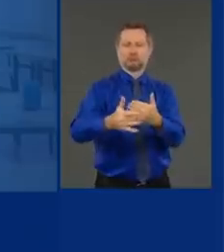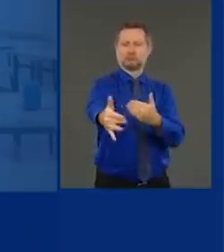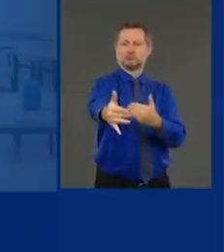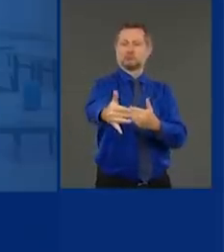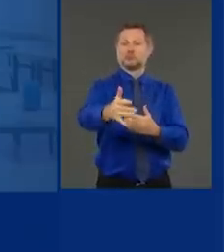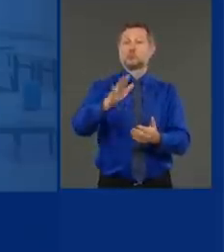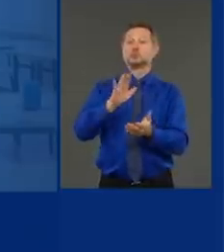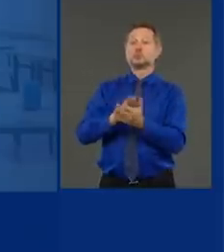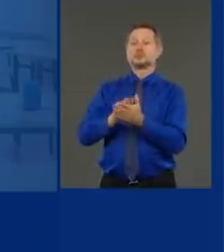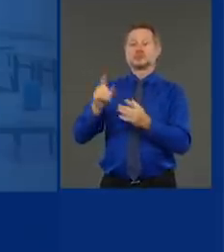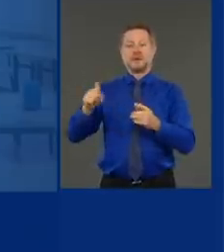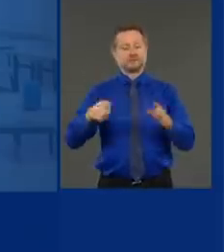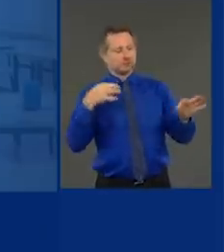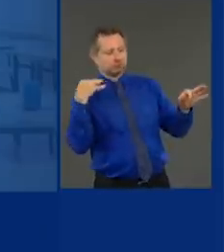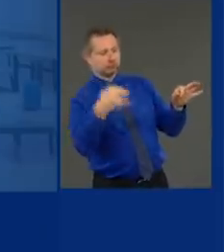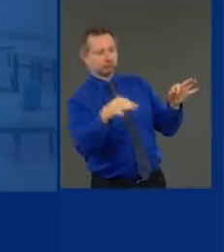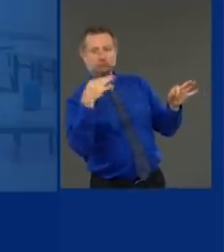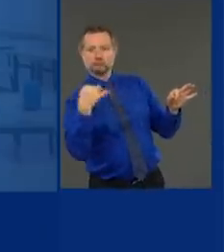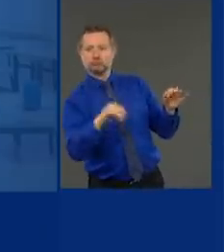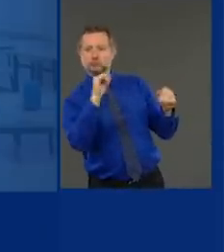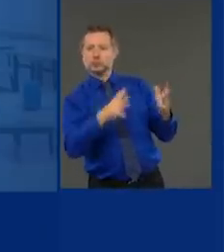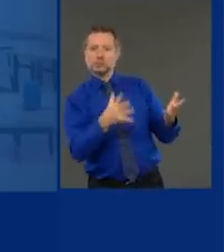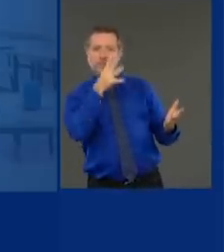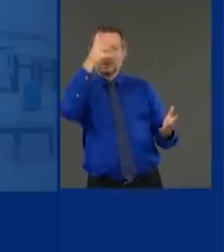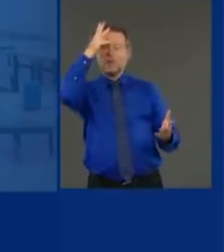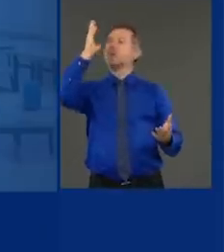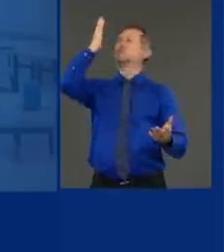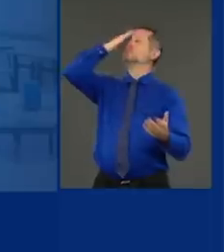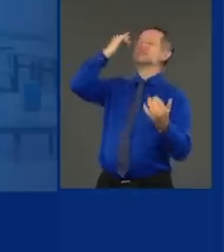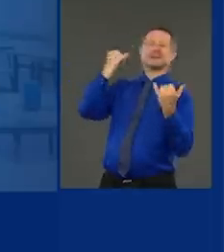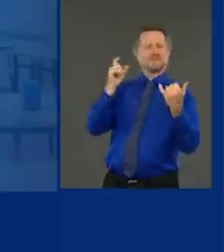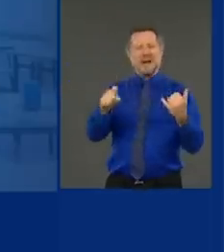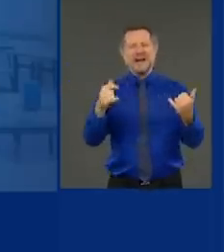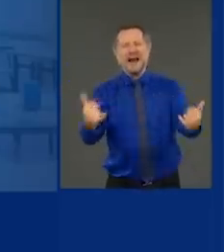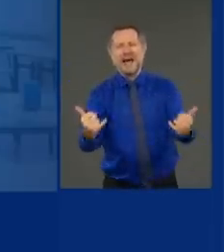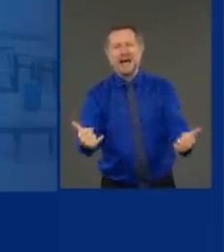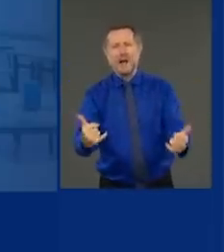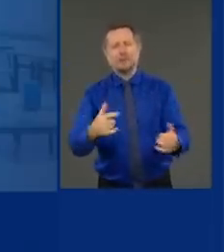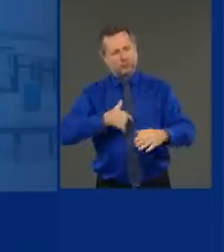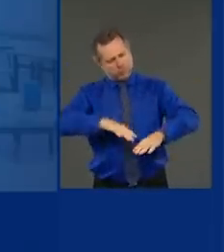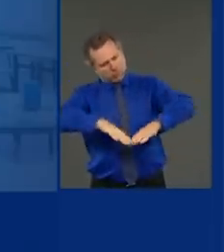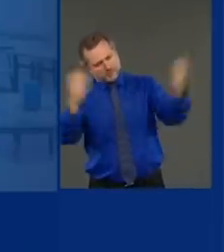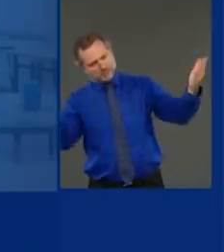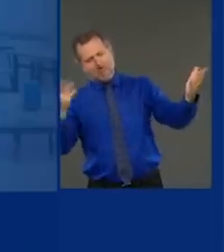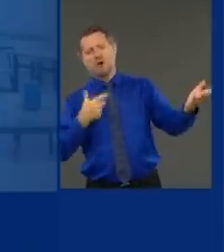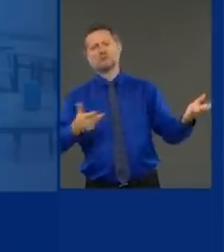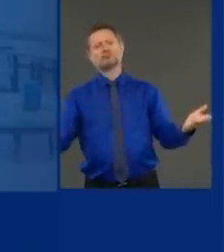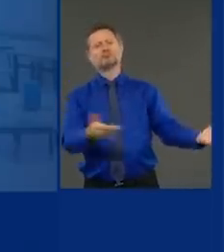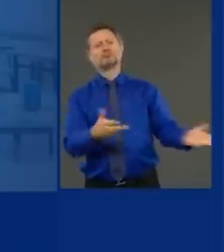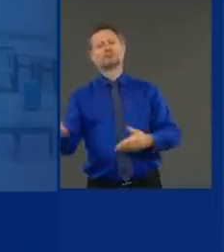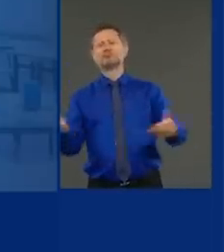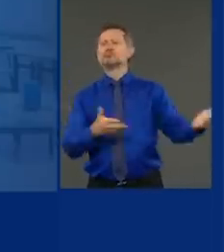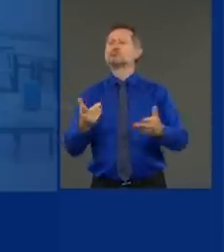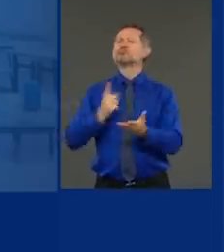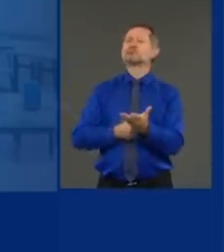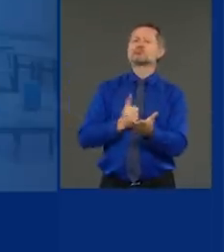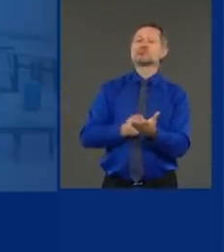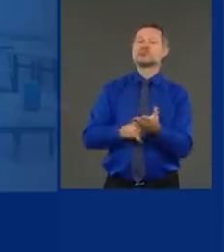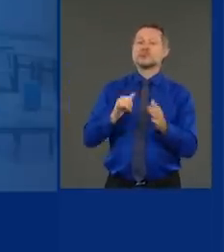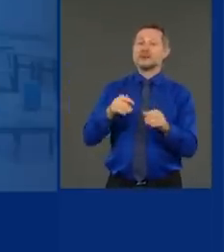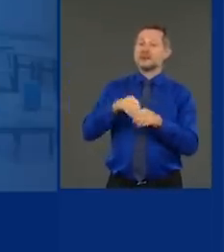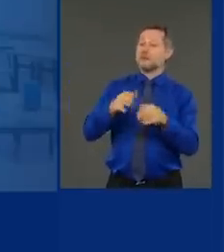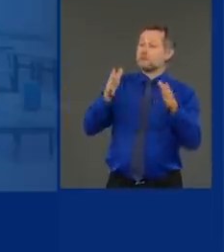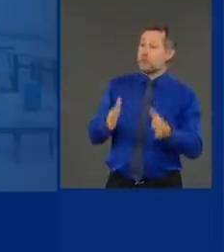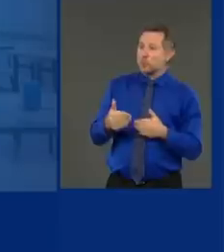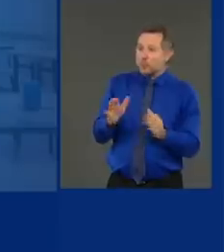to the parents now. Have those conversations now. You can't call people into a conference room, but you can invite them onto